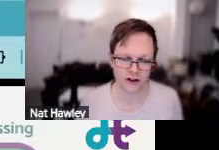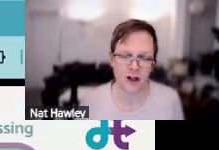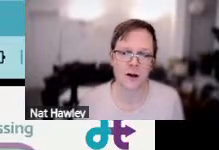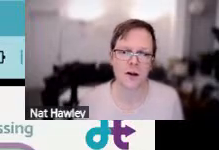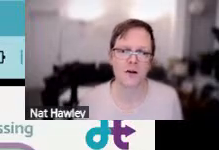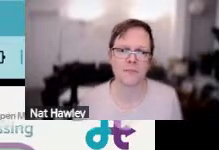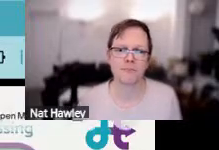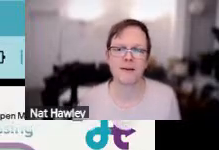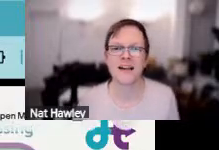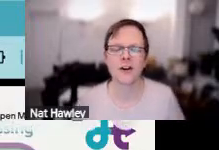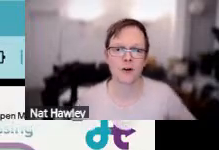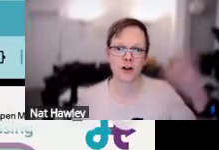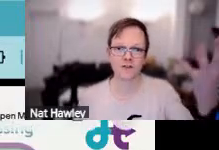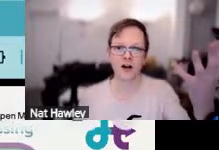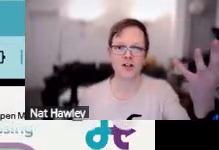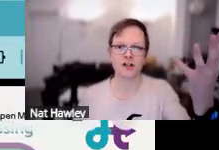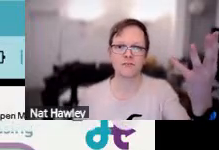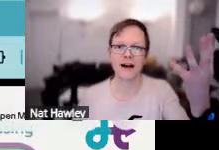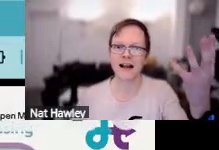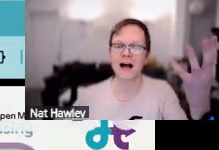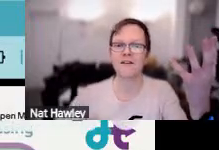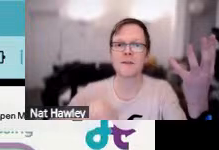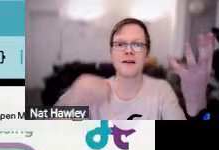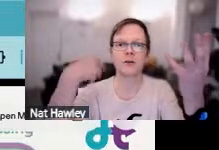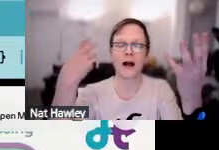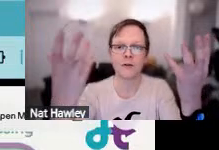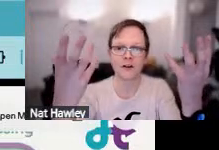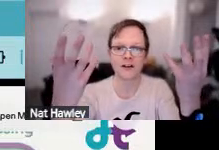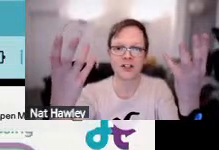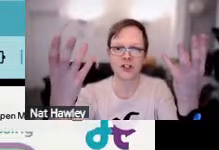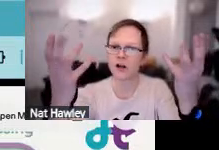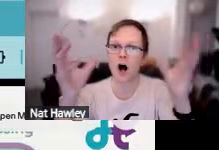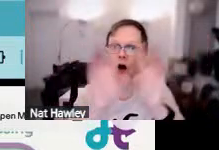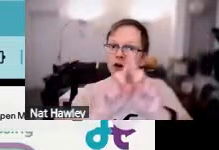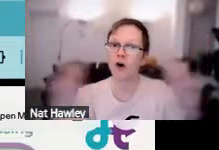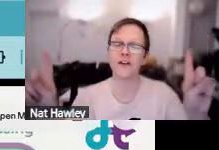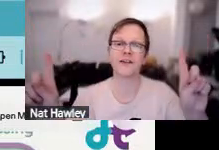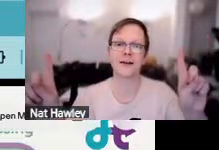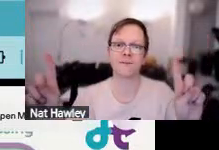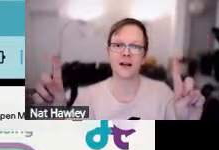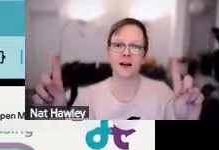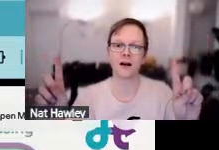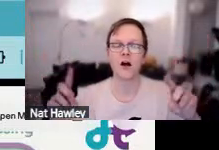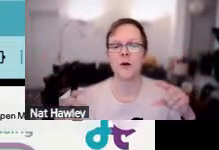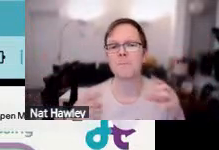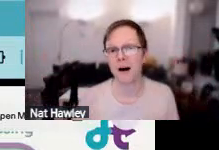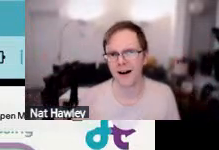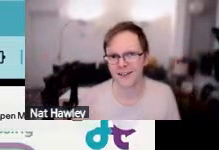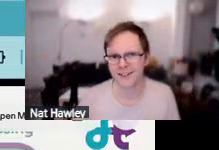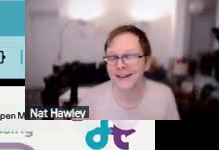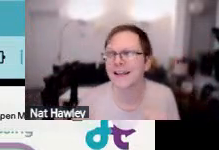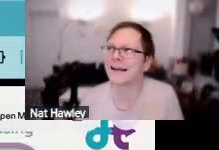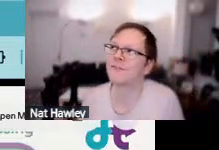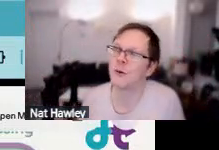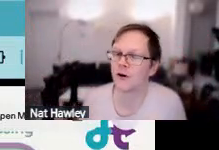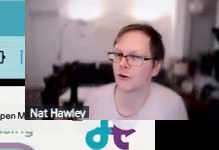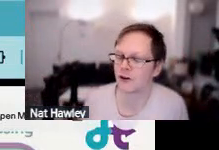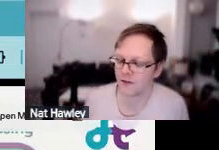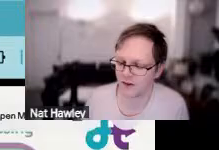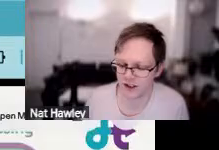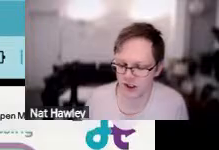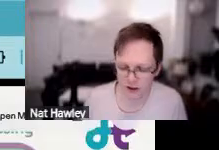conditions. Being neurodivergent and having a mental health condition are not the same thing. But if